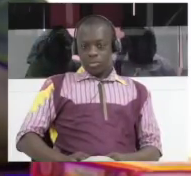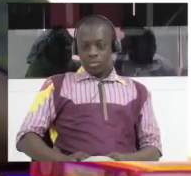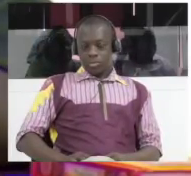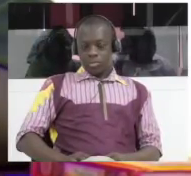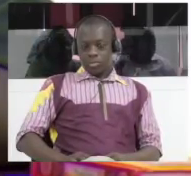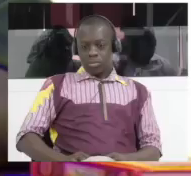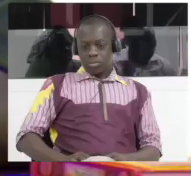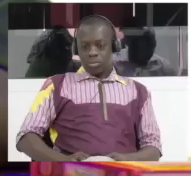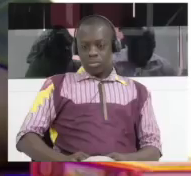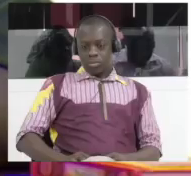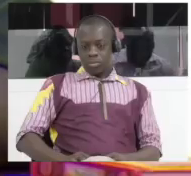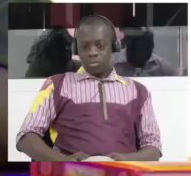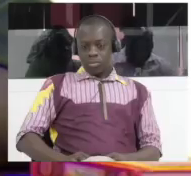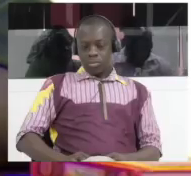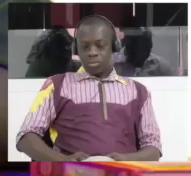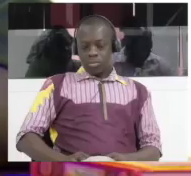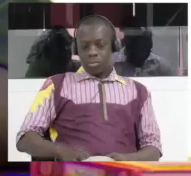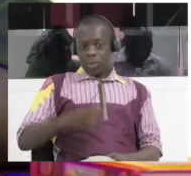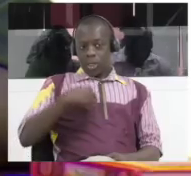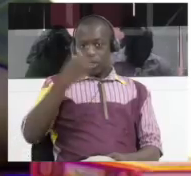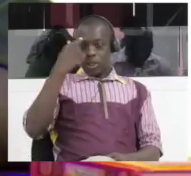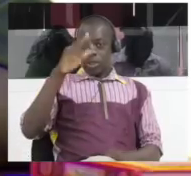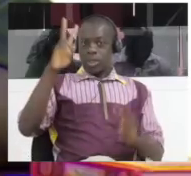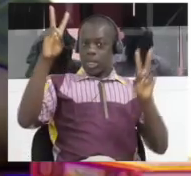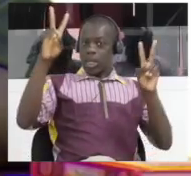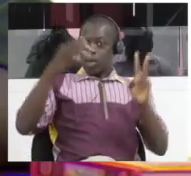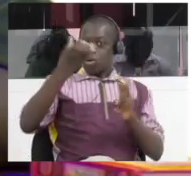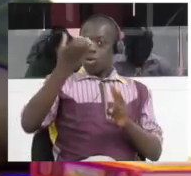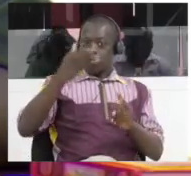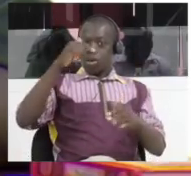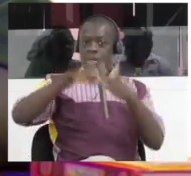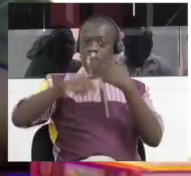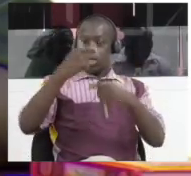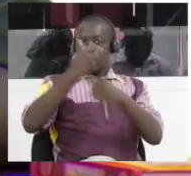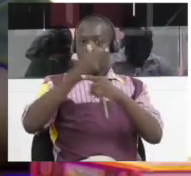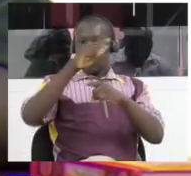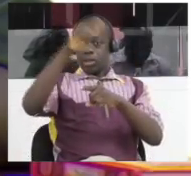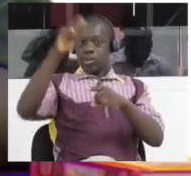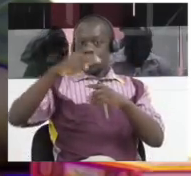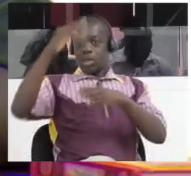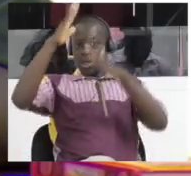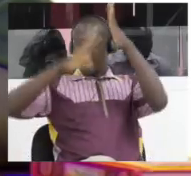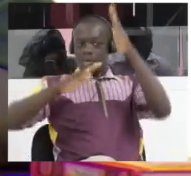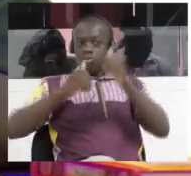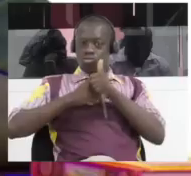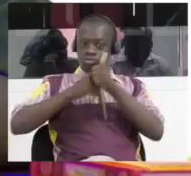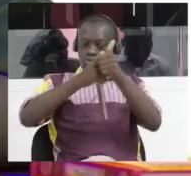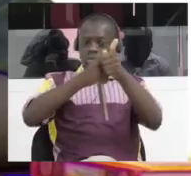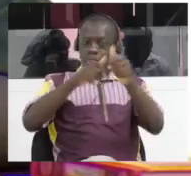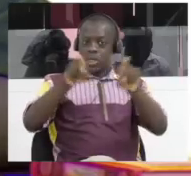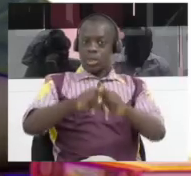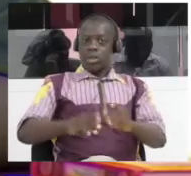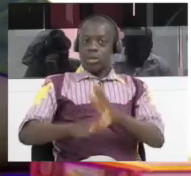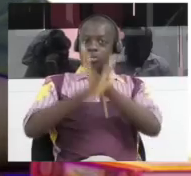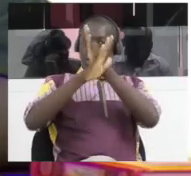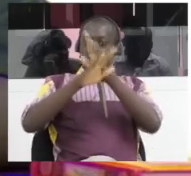I think Yaya Jame came to the Gambian National Army following the disbanding of the